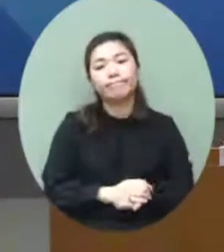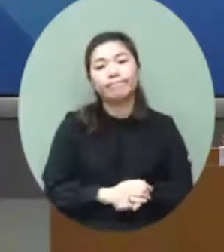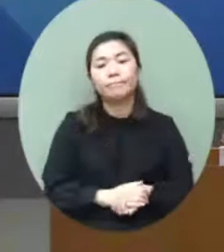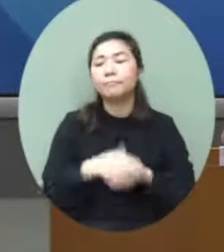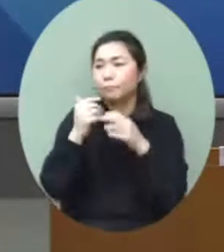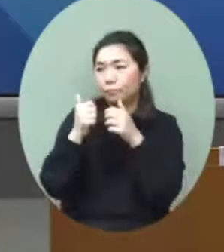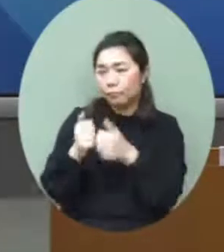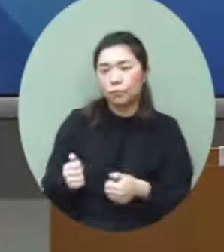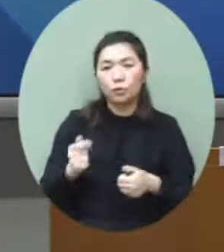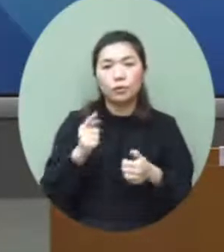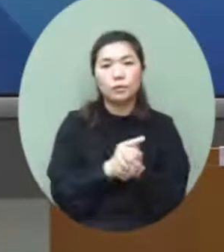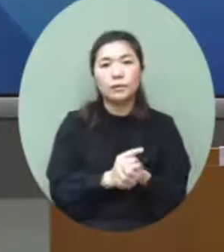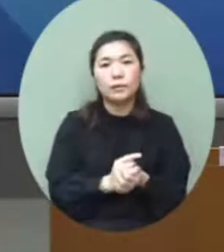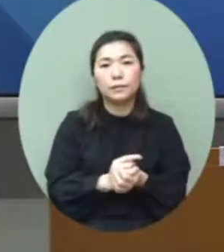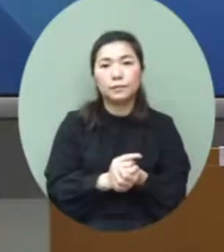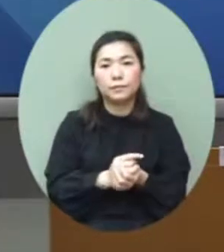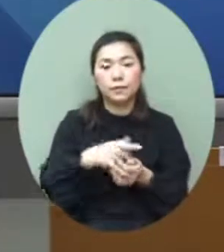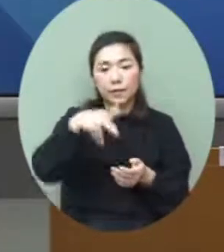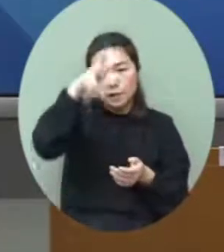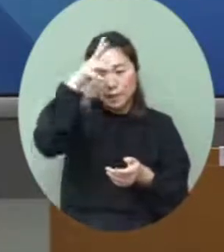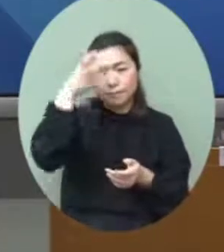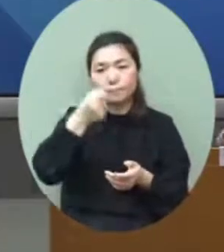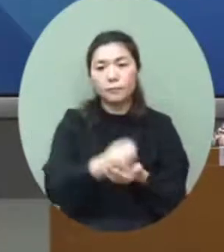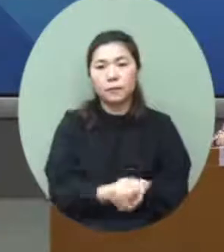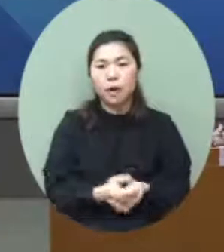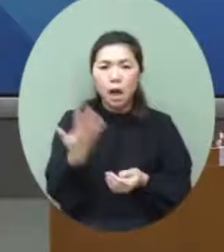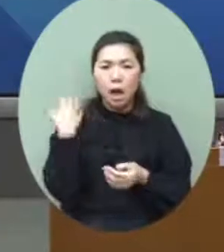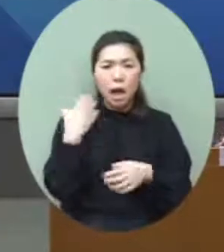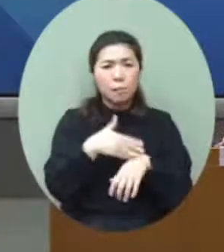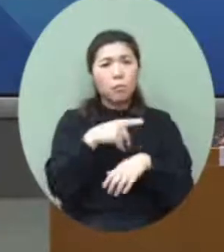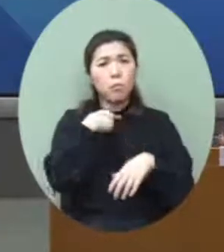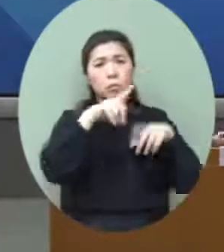RAT declaration work.